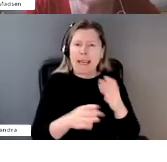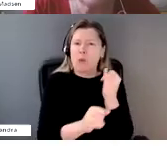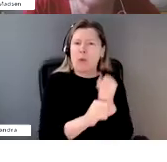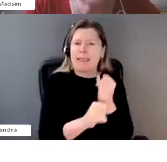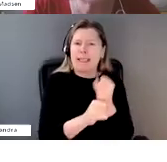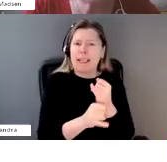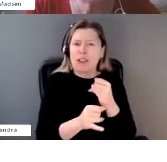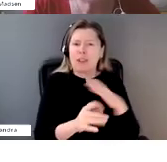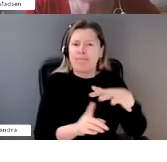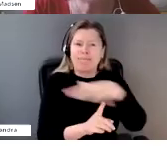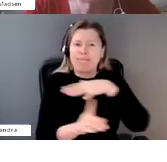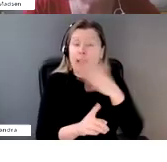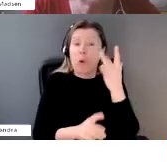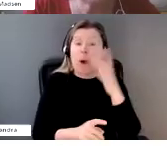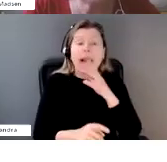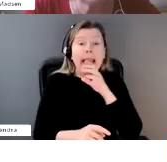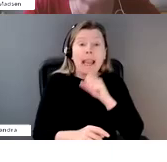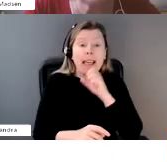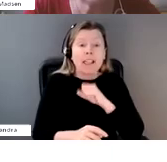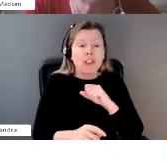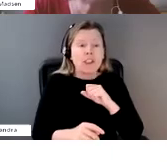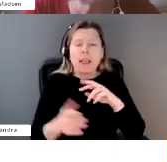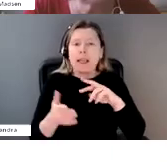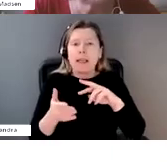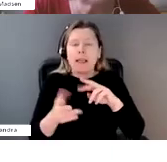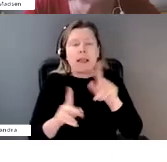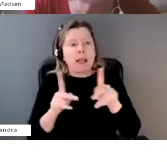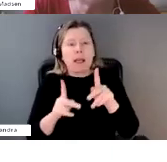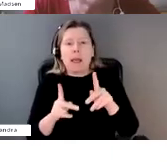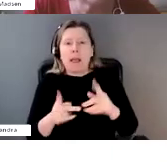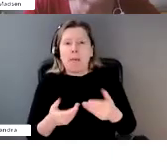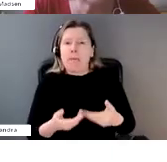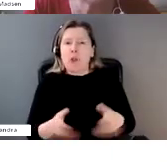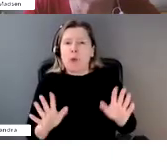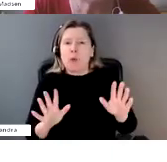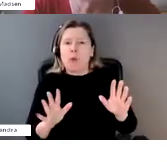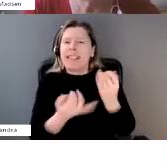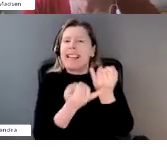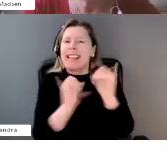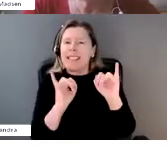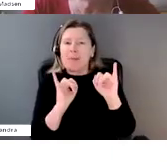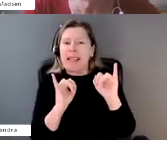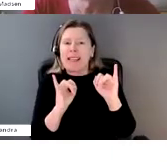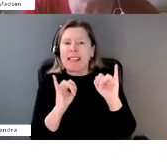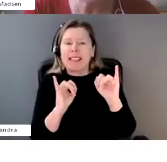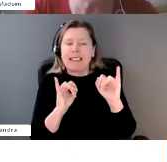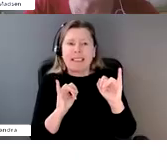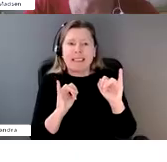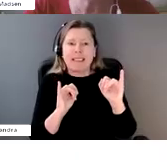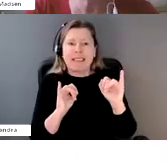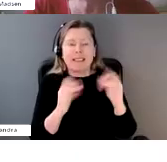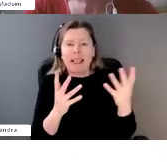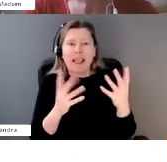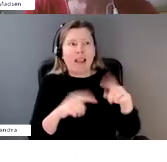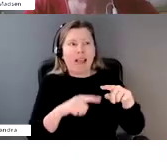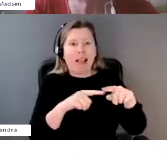with age, people lose agency, and this is really hard. They come across as angry when